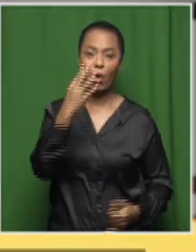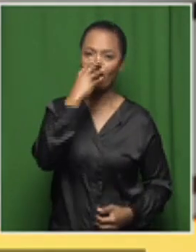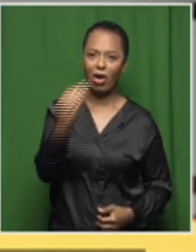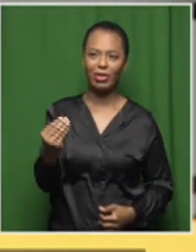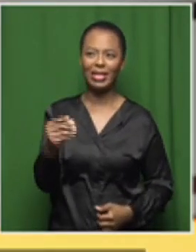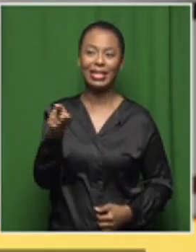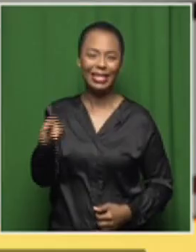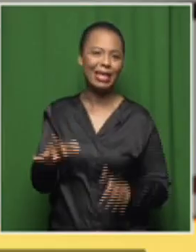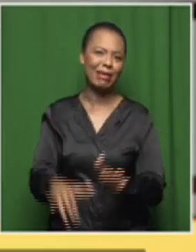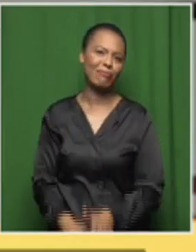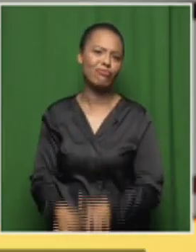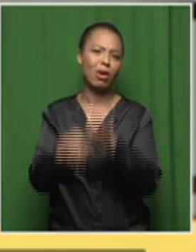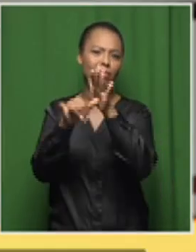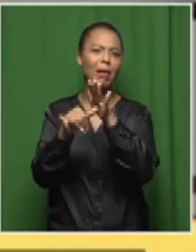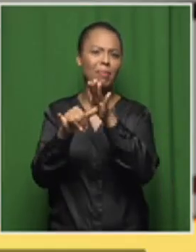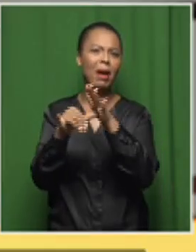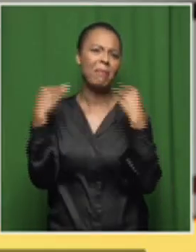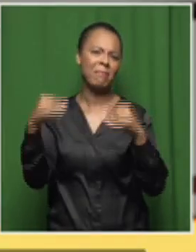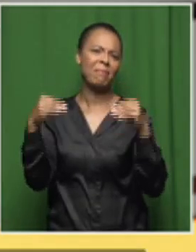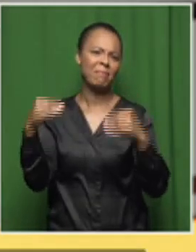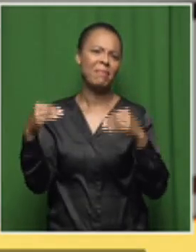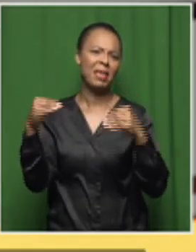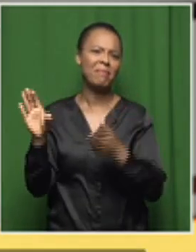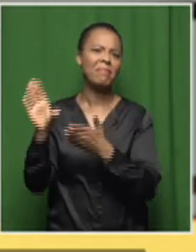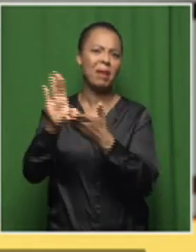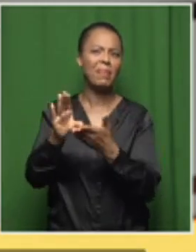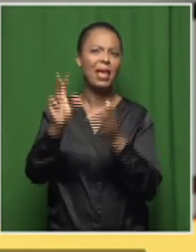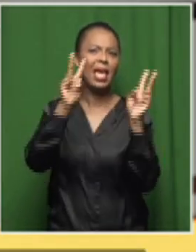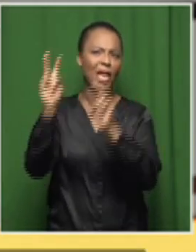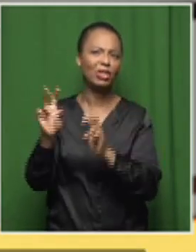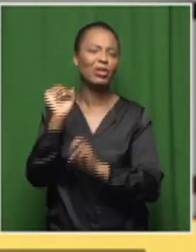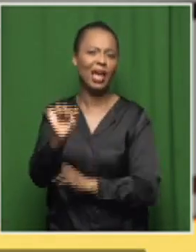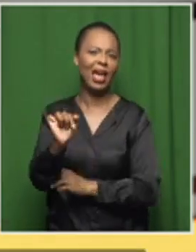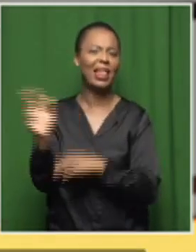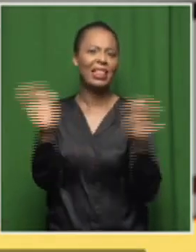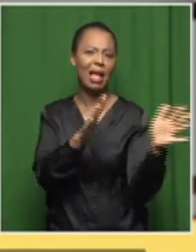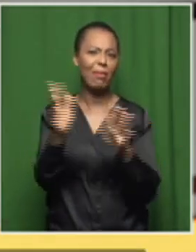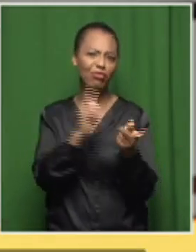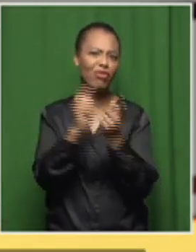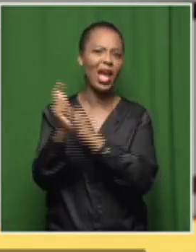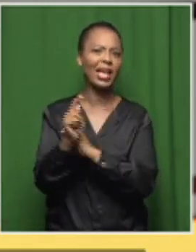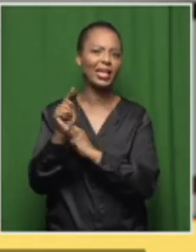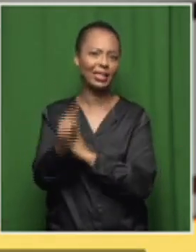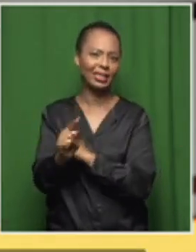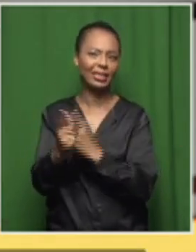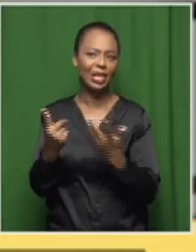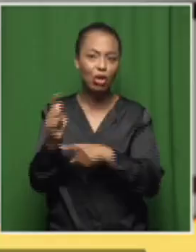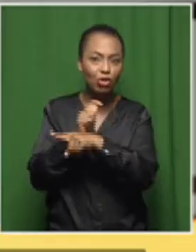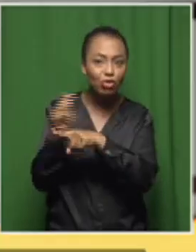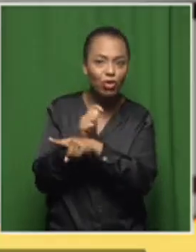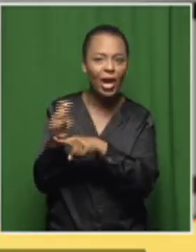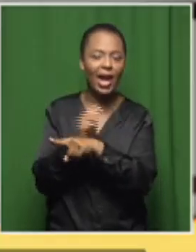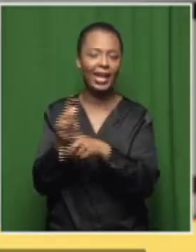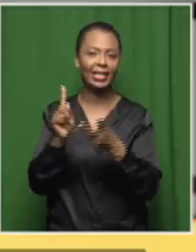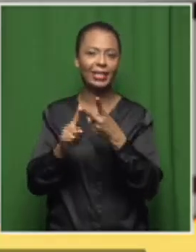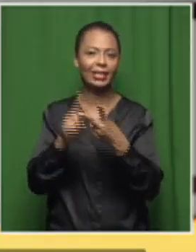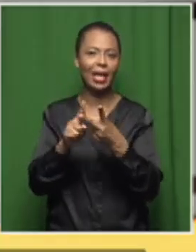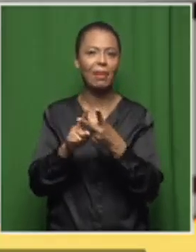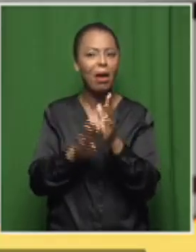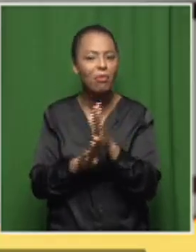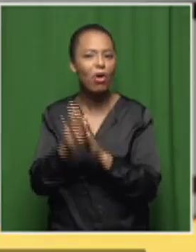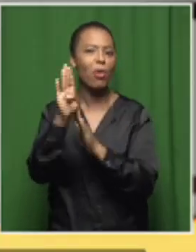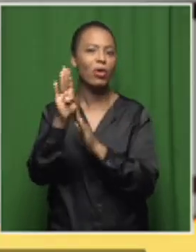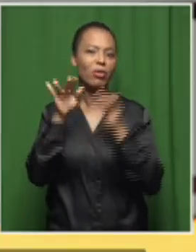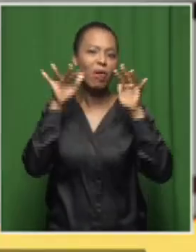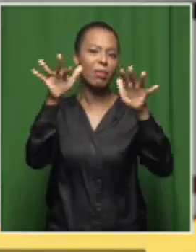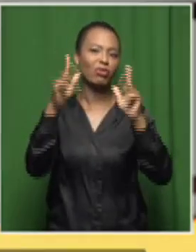most important investment in climate action. It's an electric train and it promotes public transport. And so they will tell us